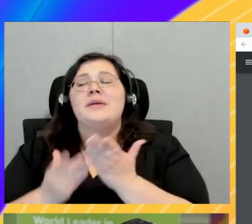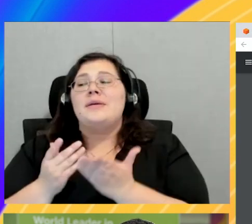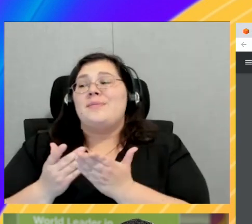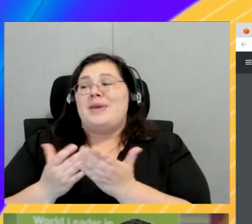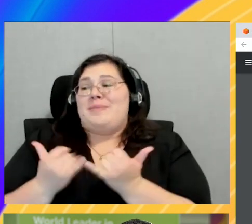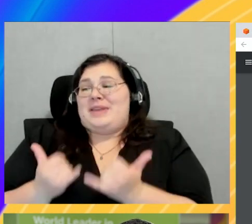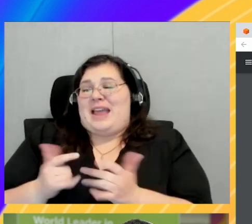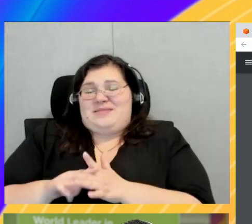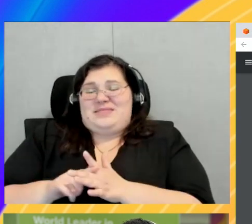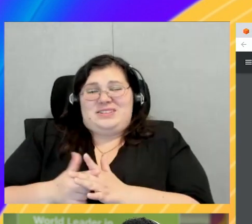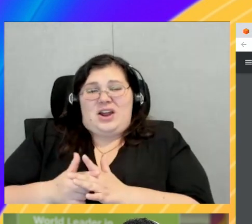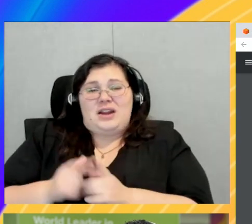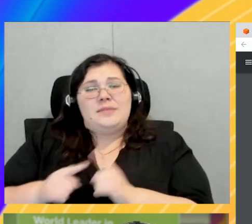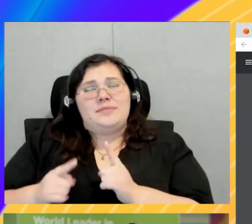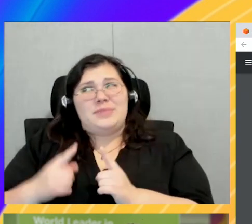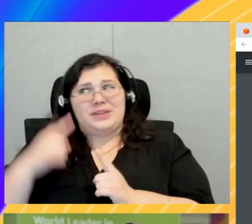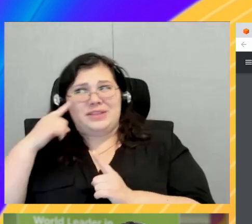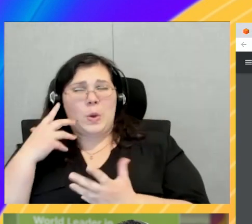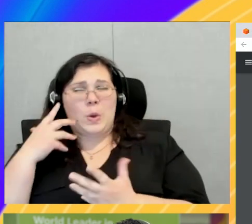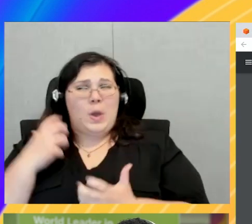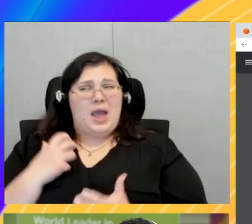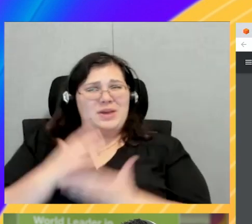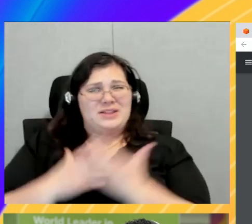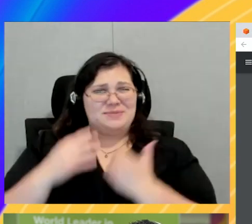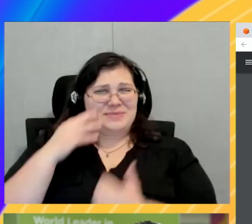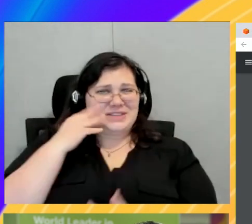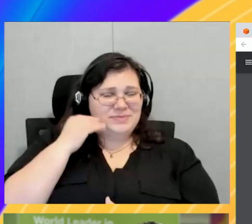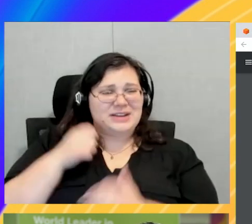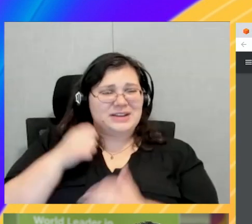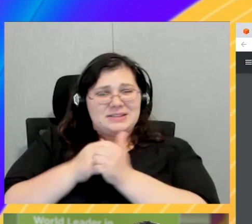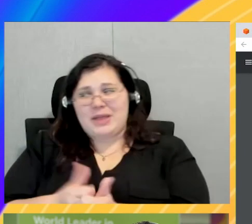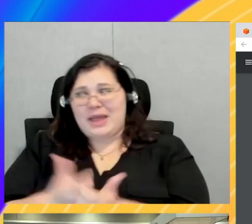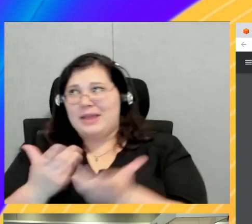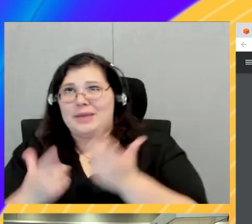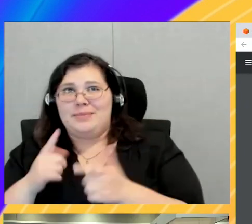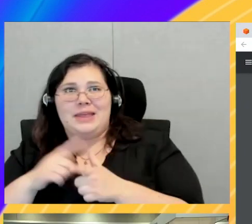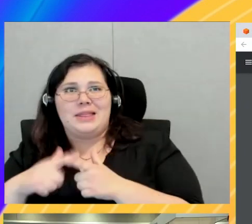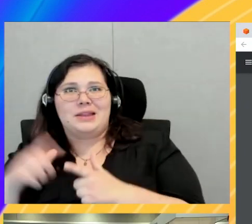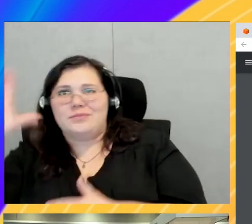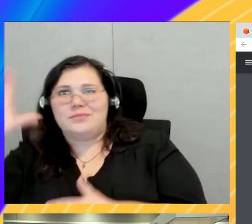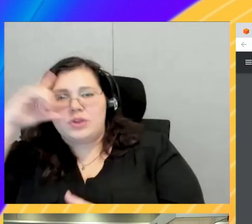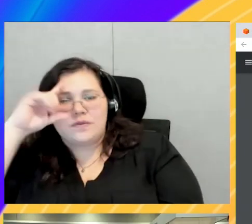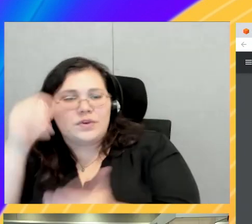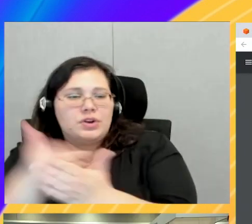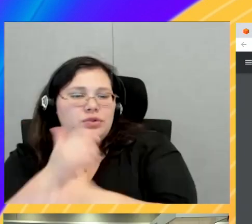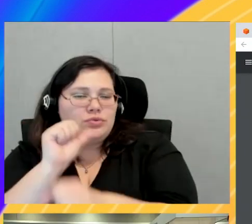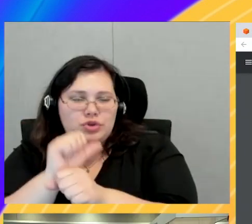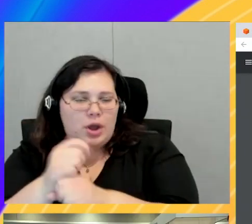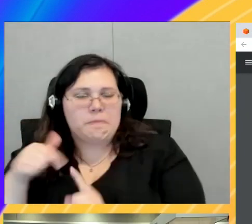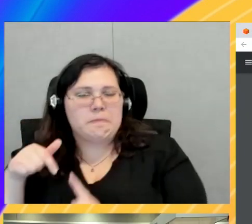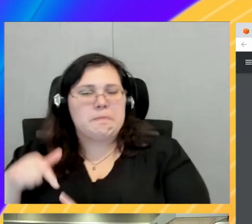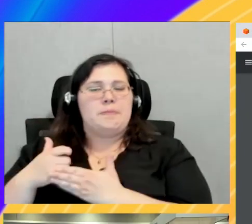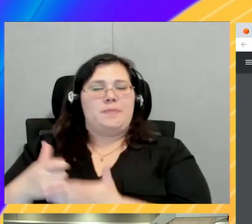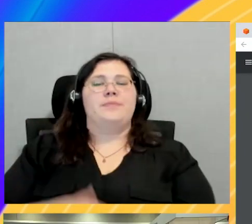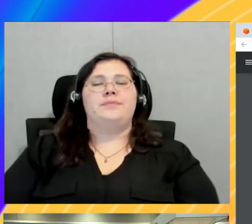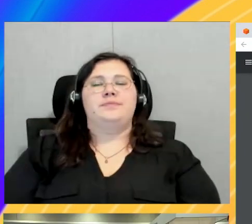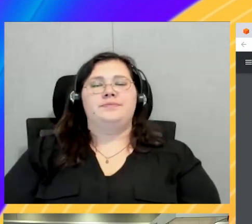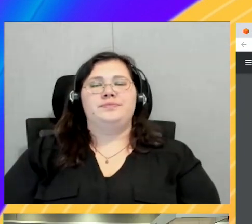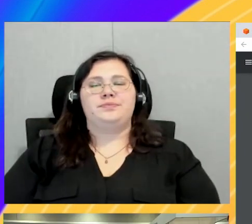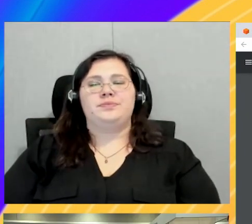into looking for a new job even, maybe. So a lot of options. Now, what does the Skill Builder, is that